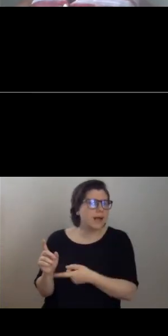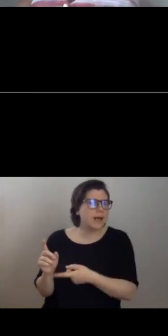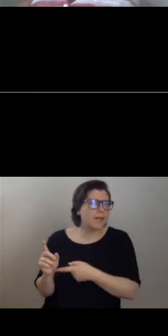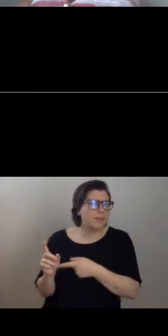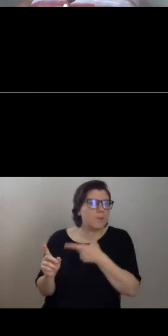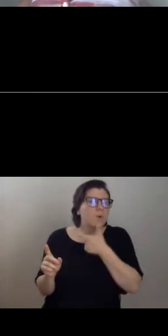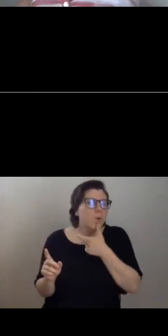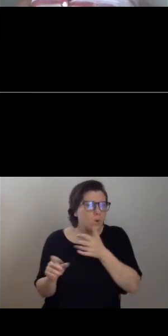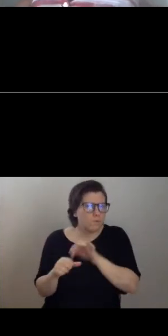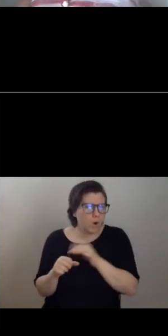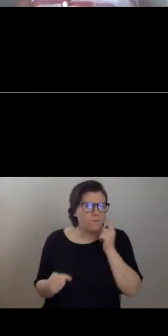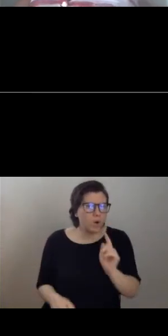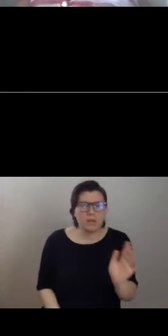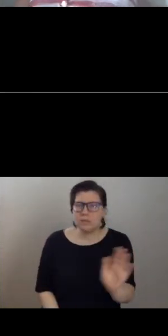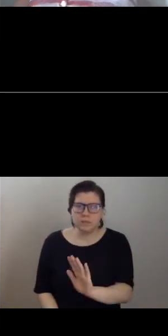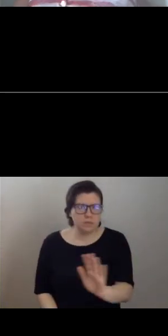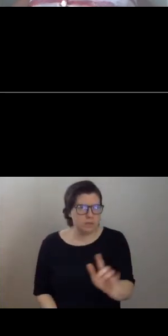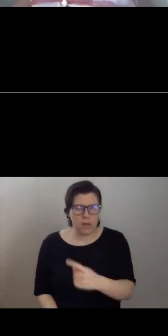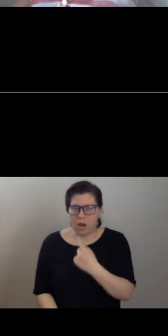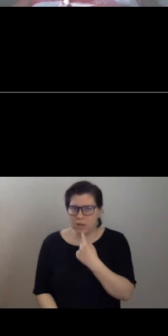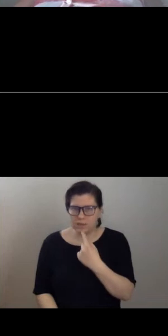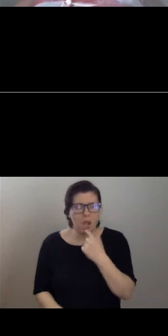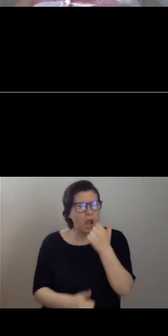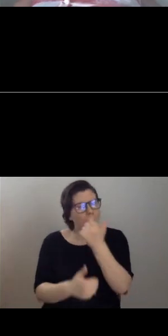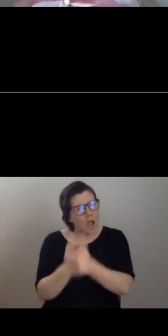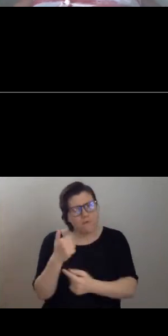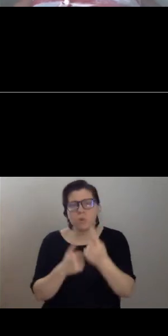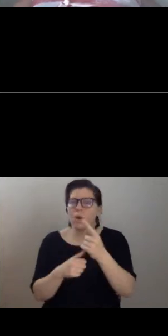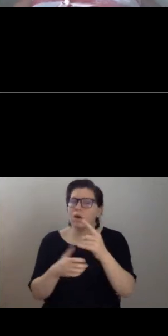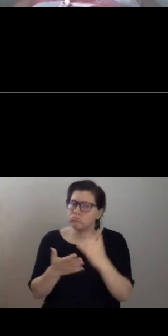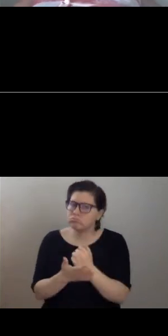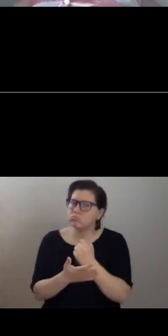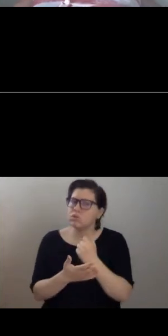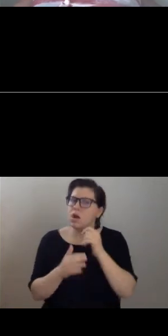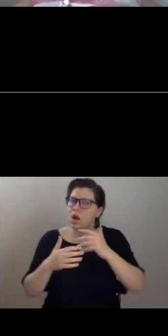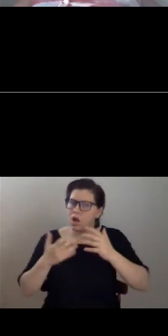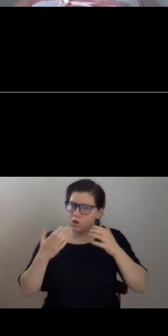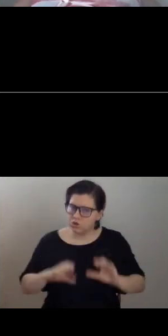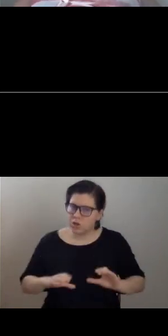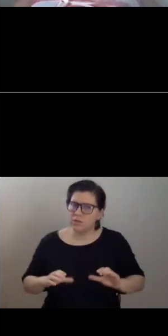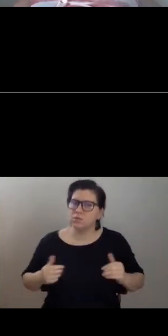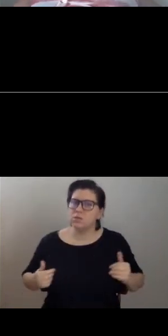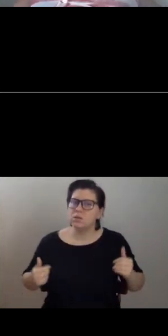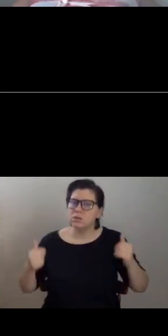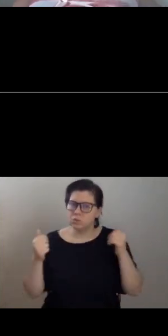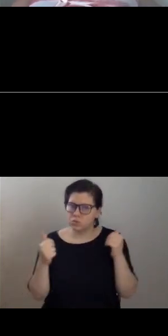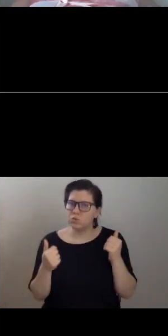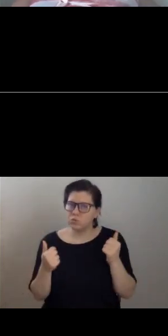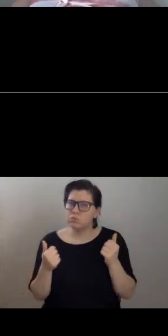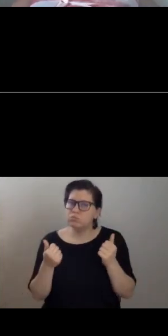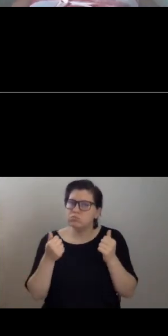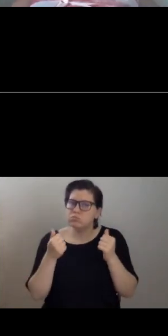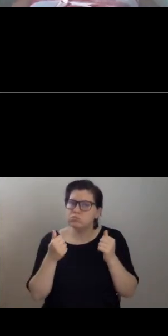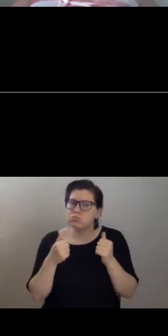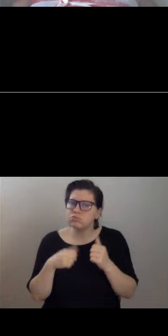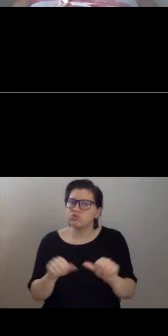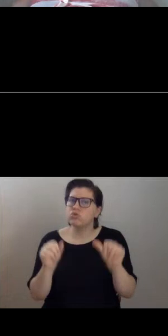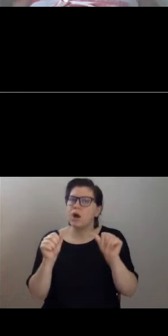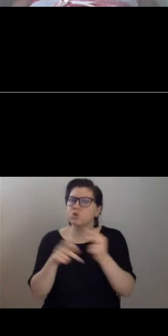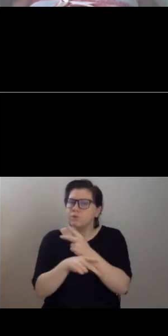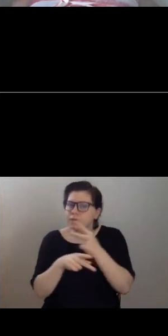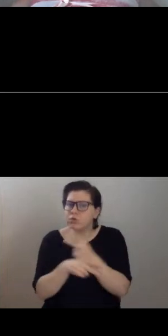for. I say that everybody deserves a chance to try to get the issues